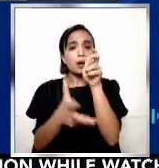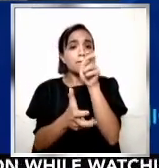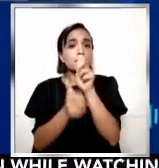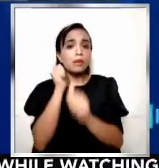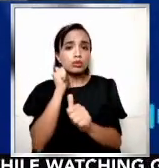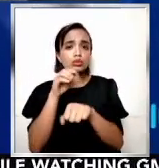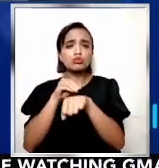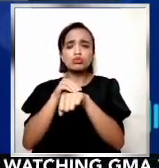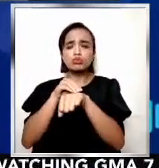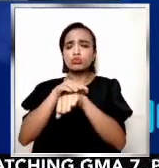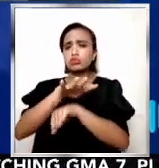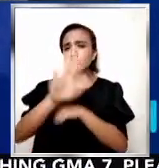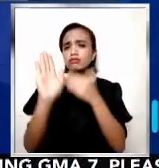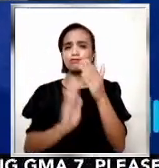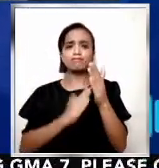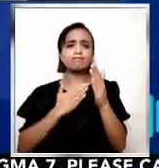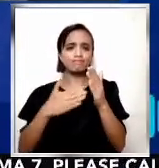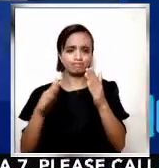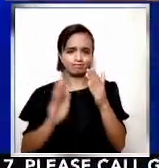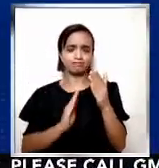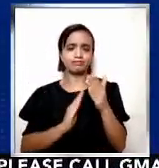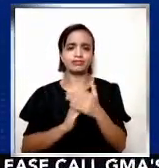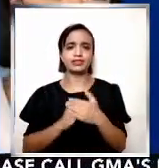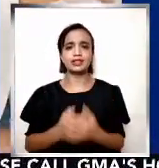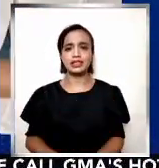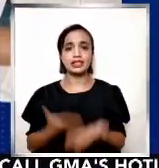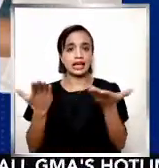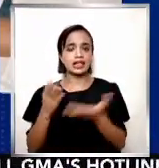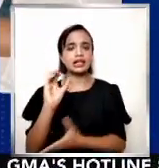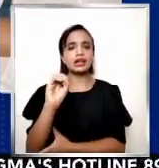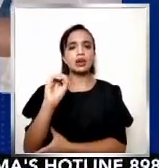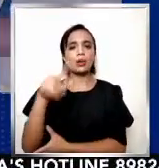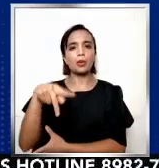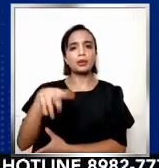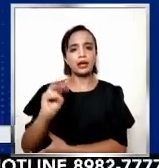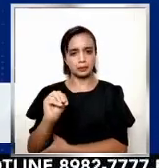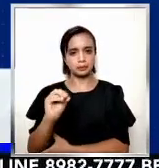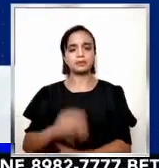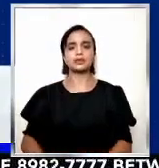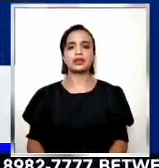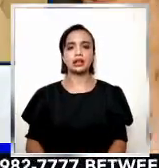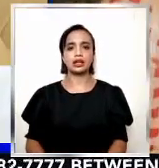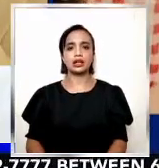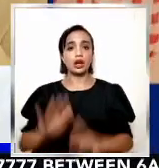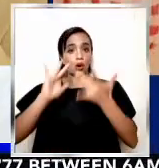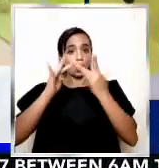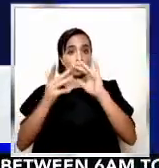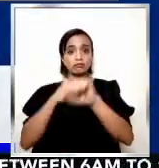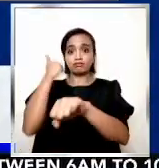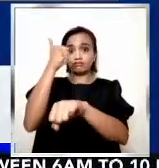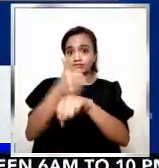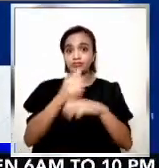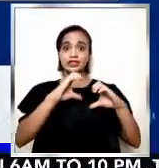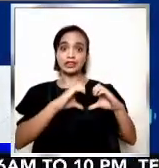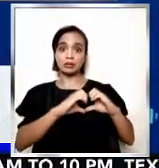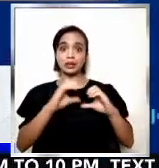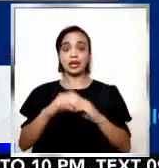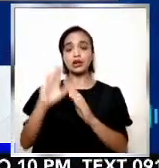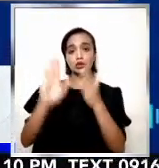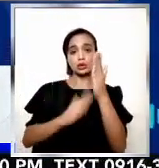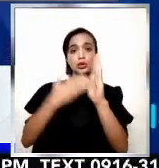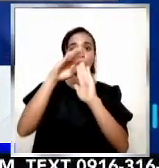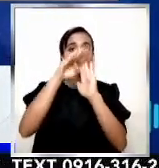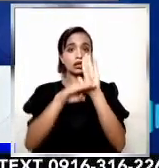music labels in OPM. Sa virtual launch ng GMA playlist na dinaluhan ni GMA EVP